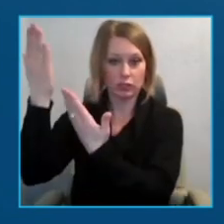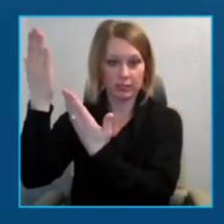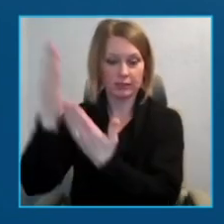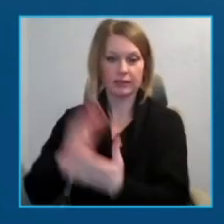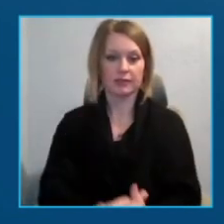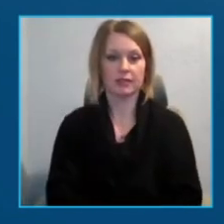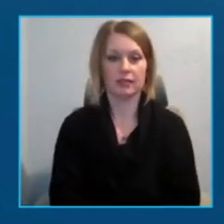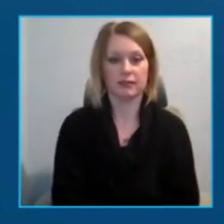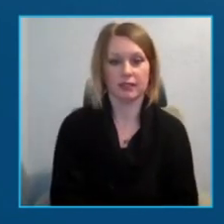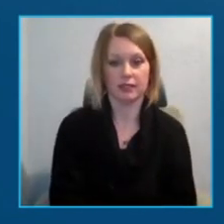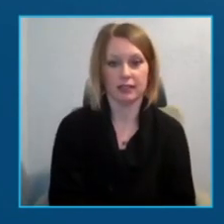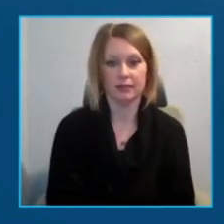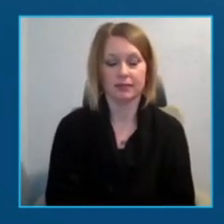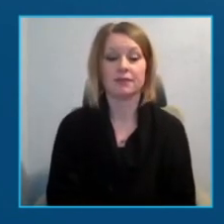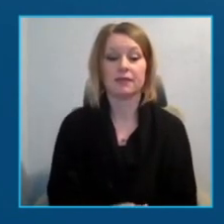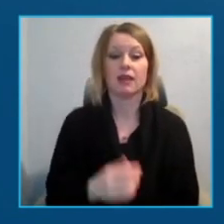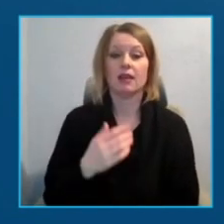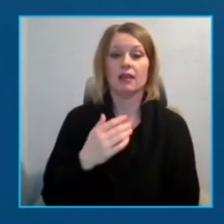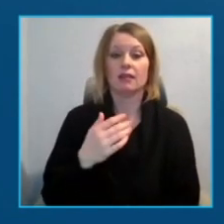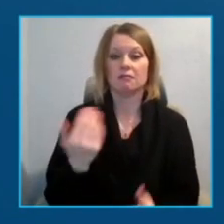hand to be recognized.